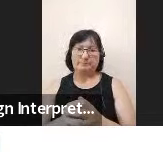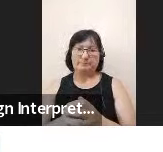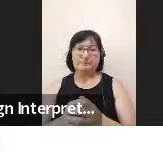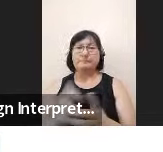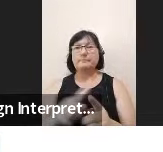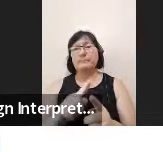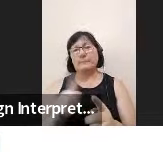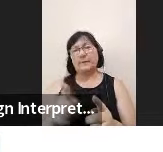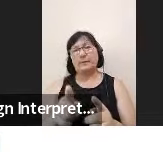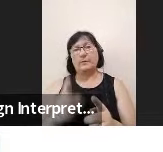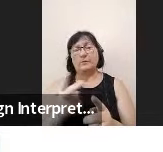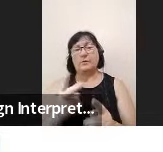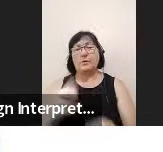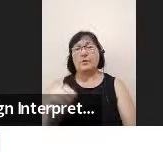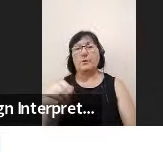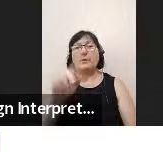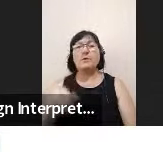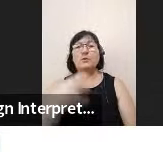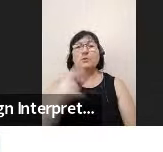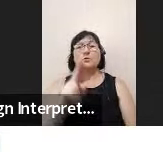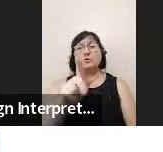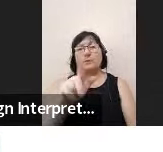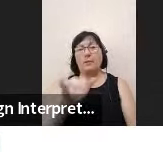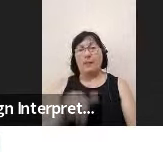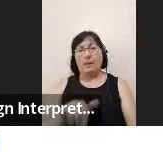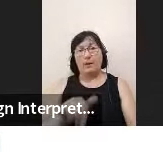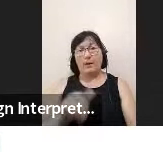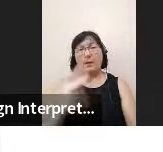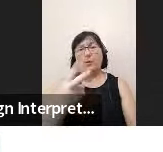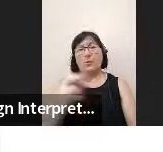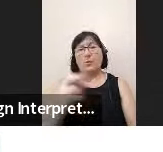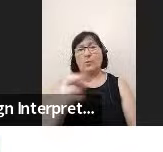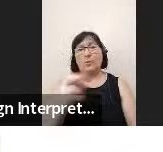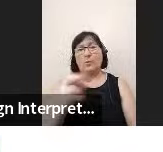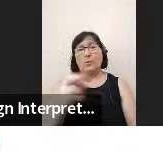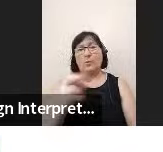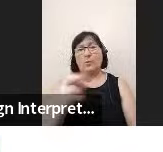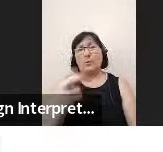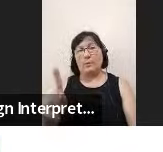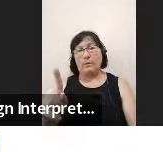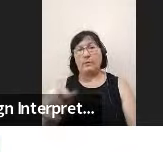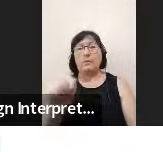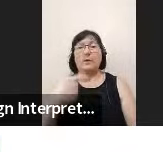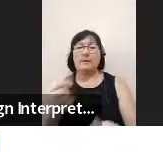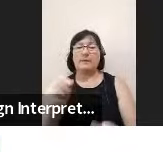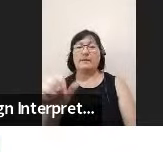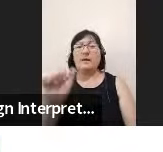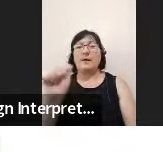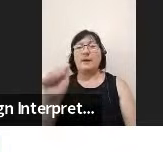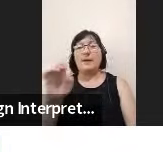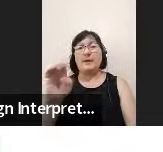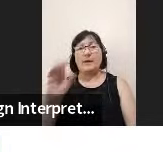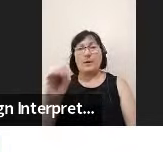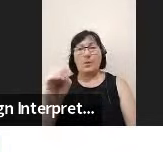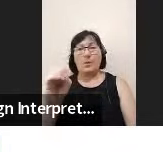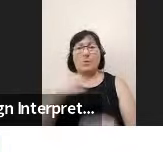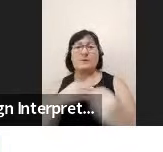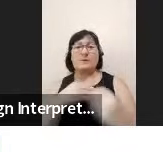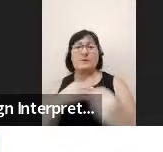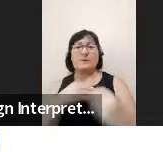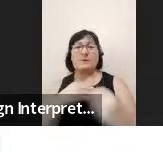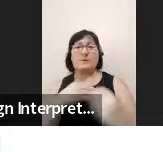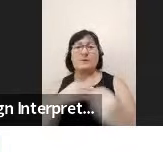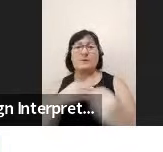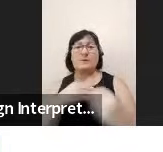July 2021, we then legislated the AEO Safety and Security. So this program was